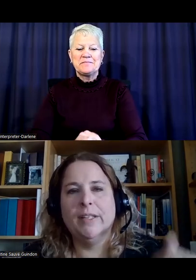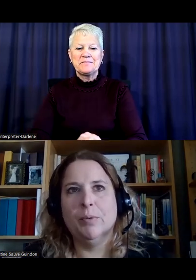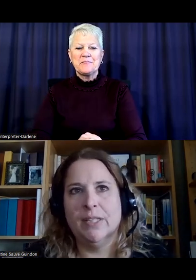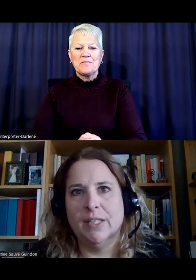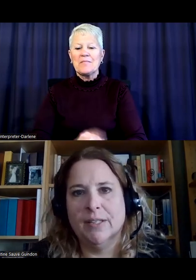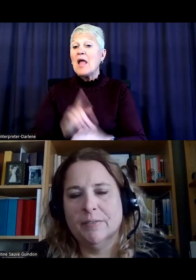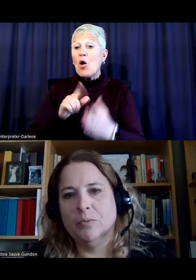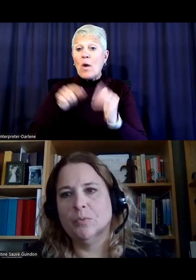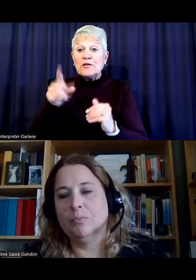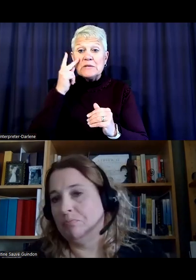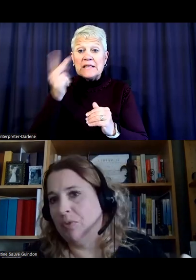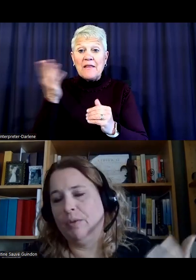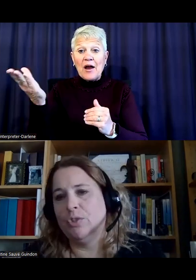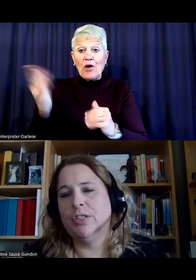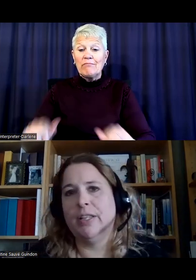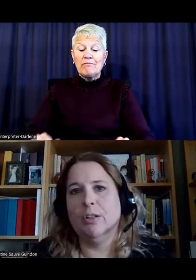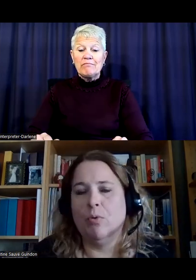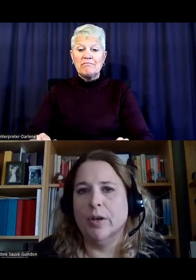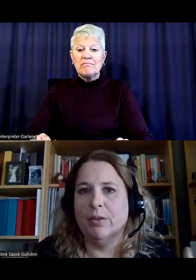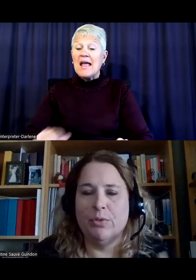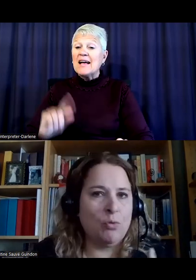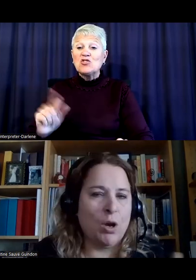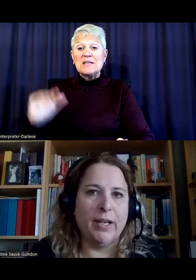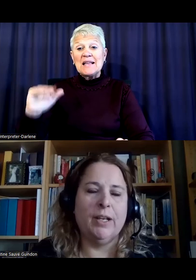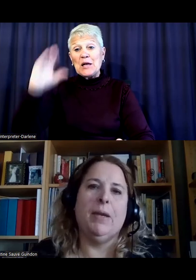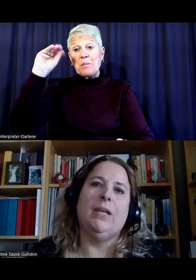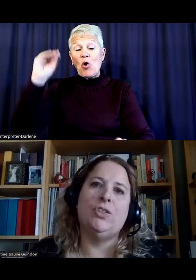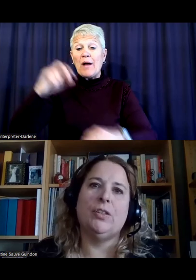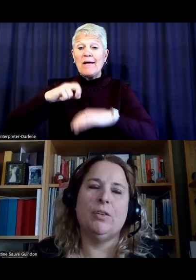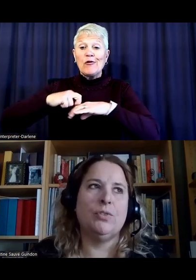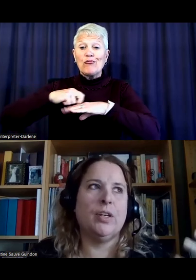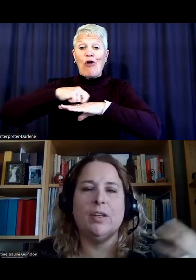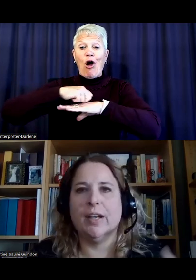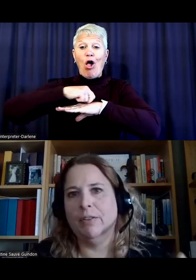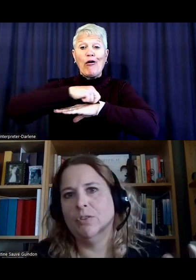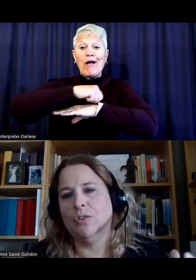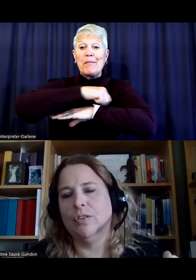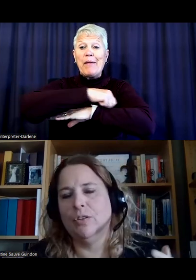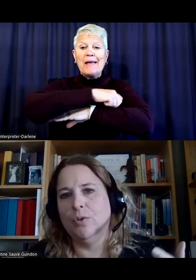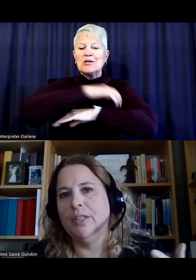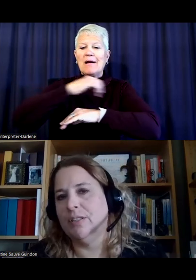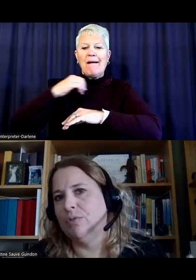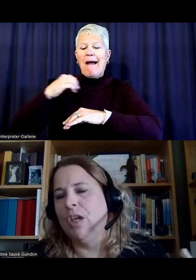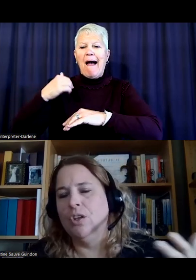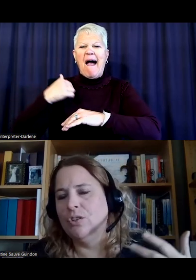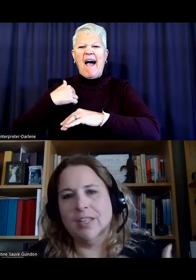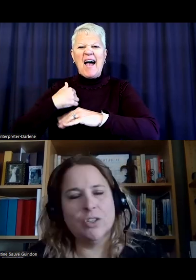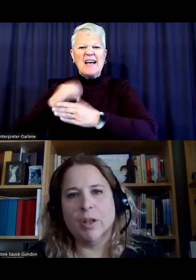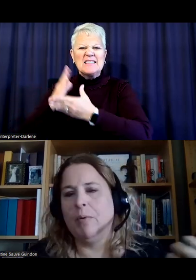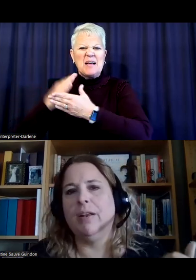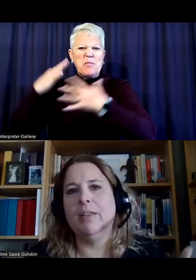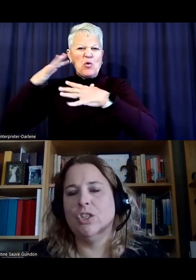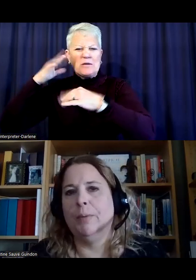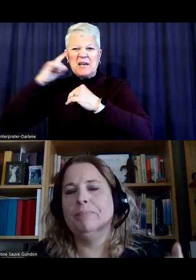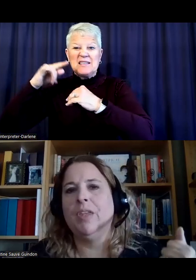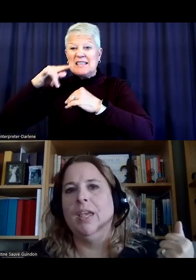What did we see? It was just a little boy who was crawling on a bench. There was, I cut out this the noise because there's just kids running